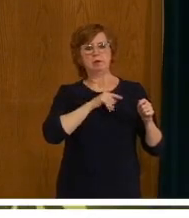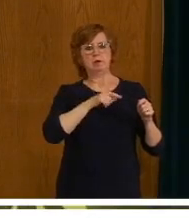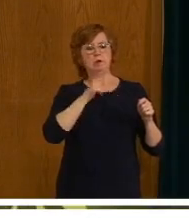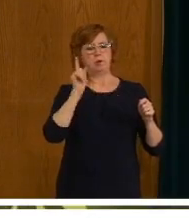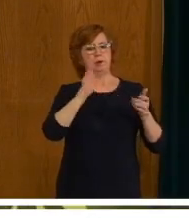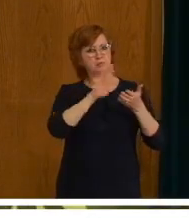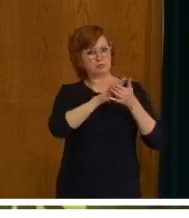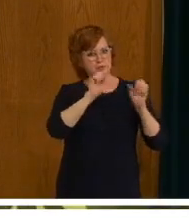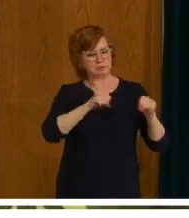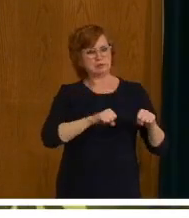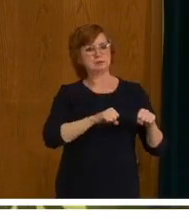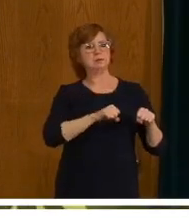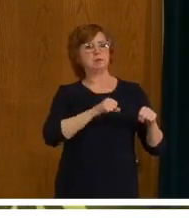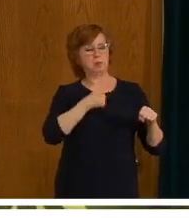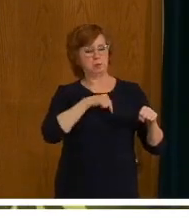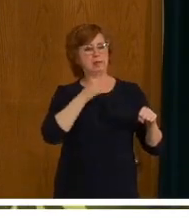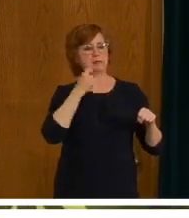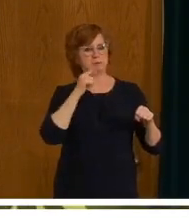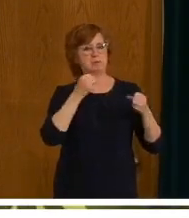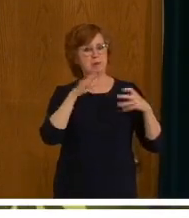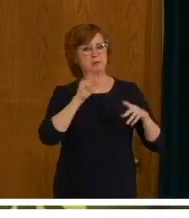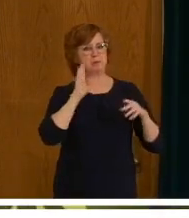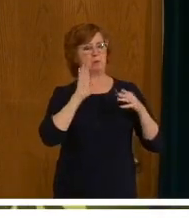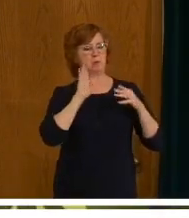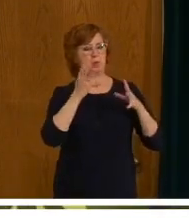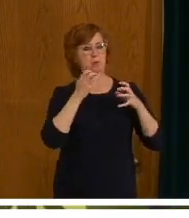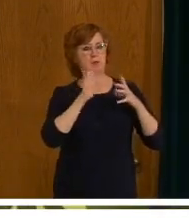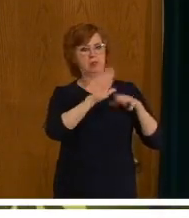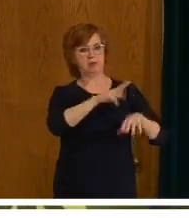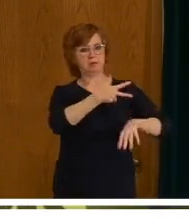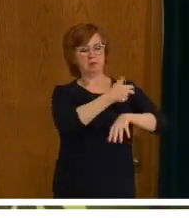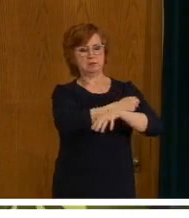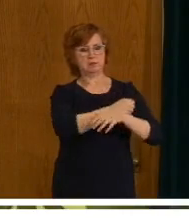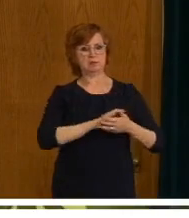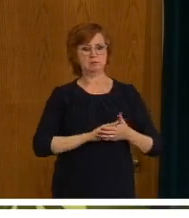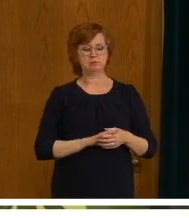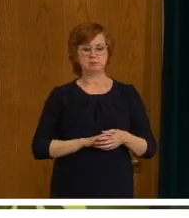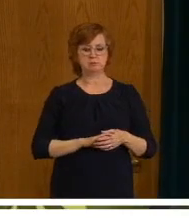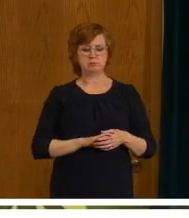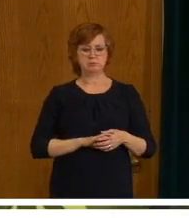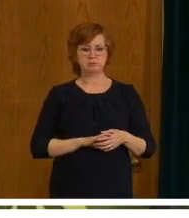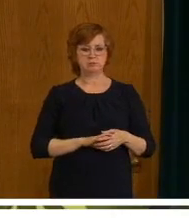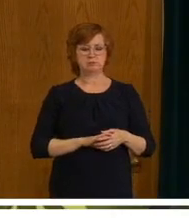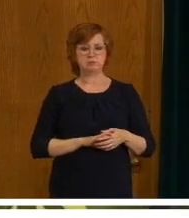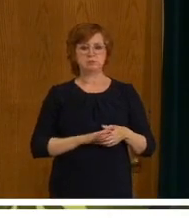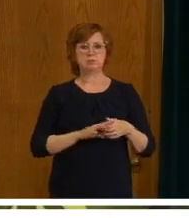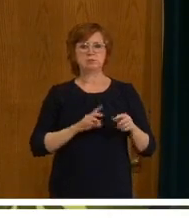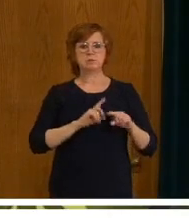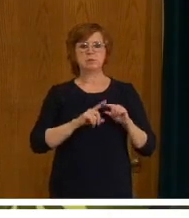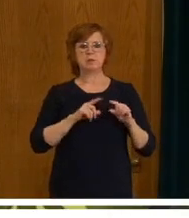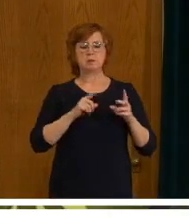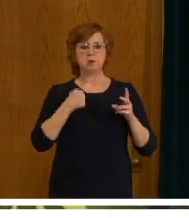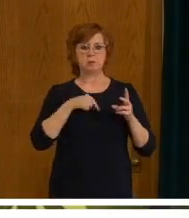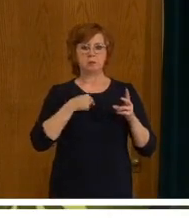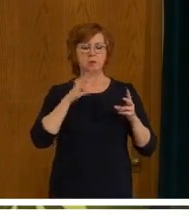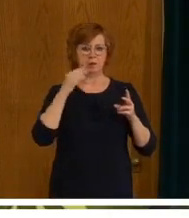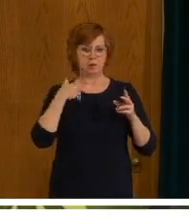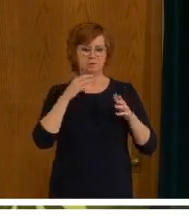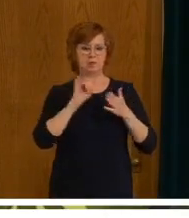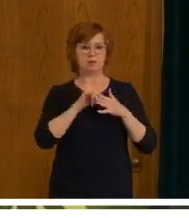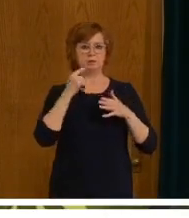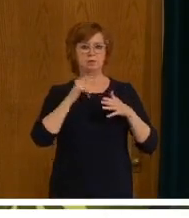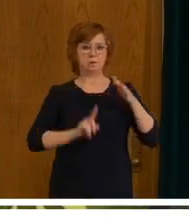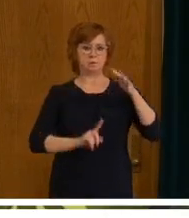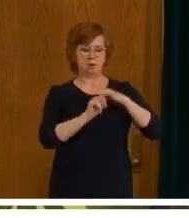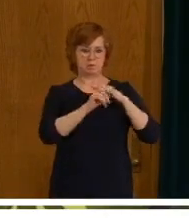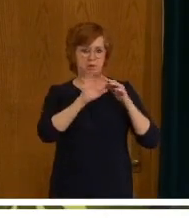in June, we will continue to offer a multitude of opportunities for people to be vaccinated, including pop-up clinics, try more education, and we will do